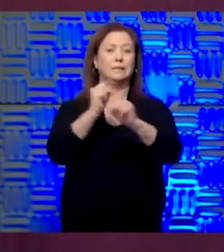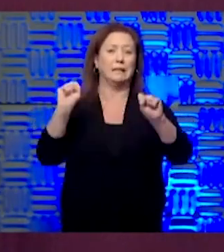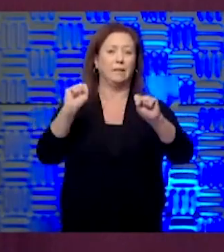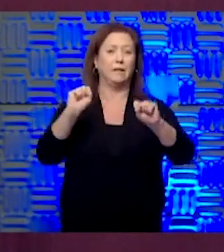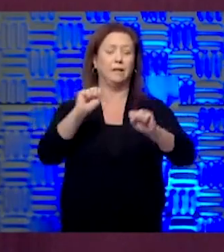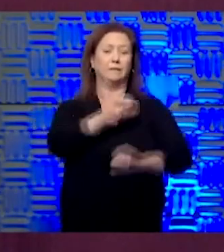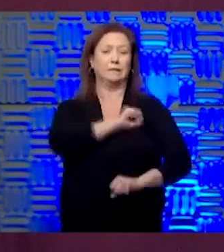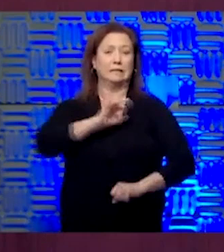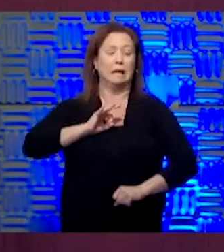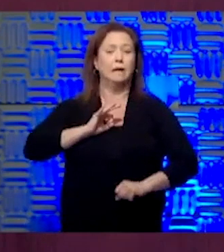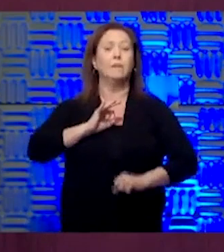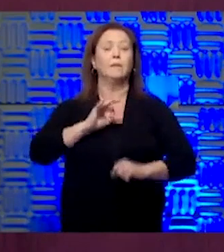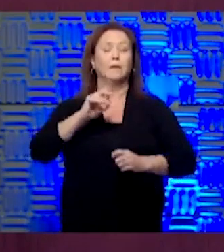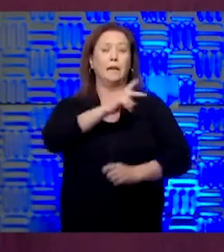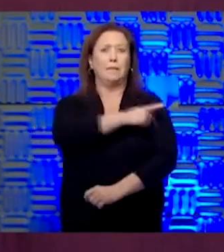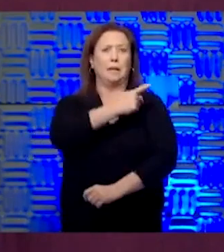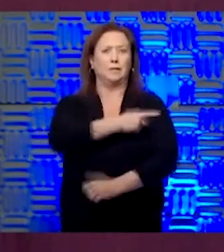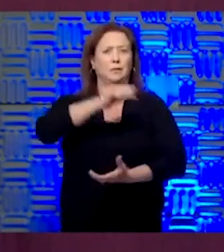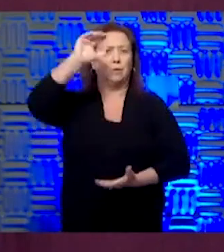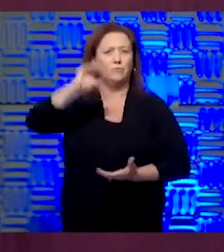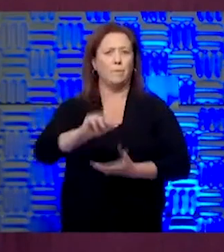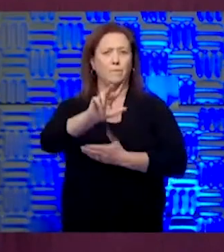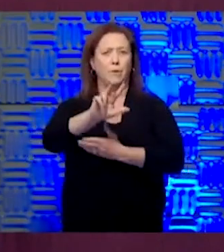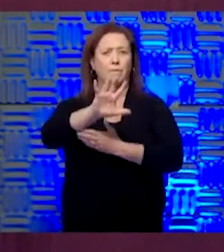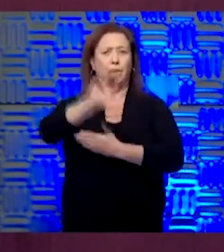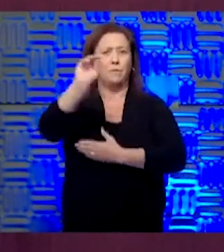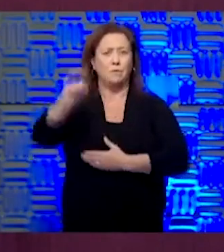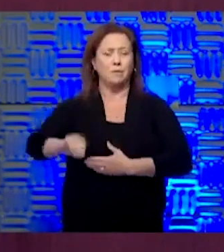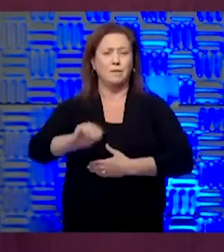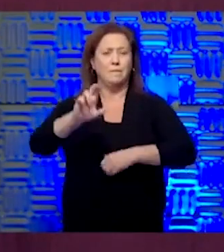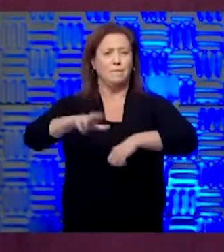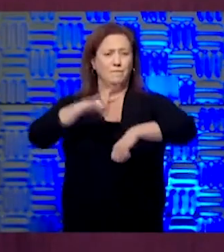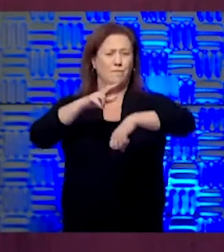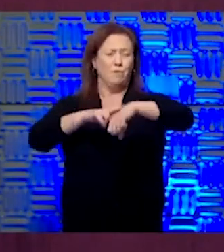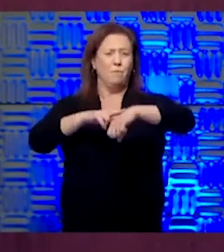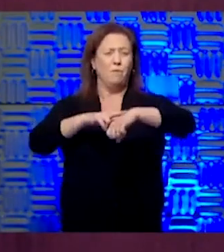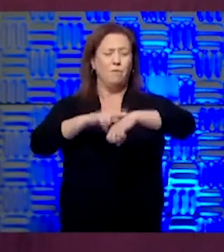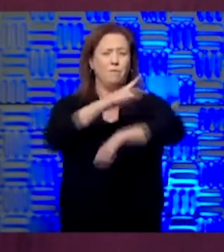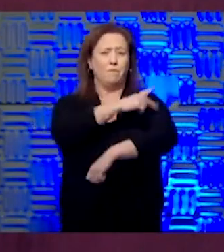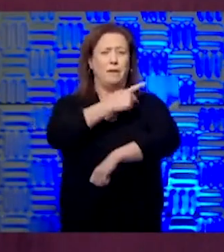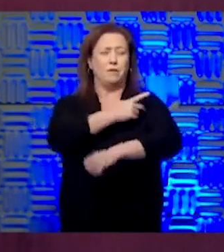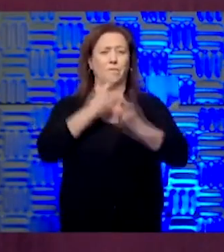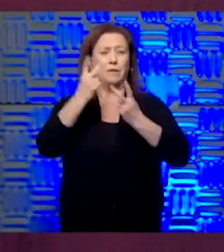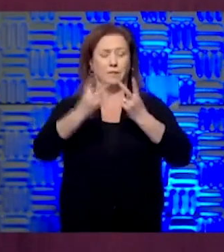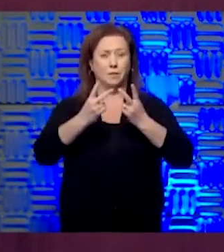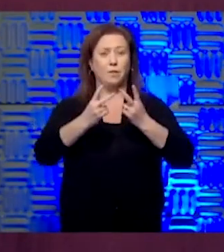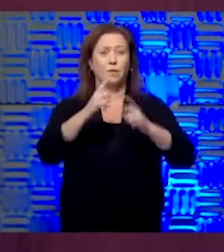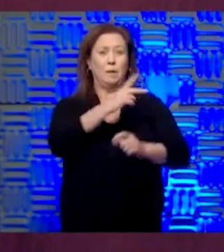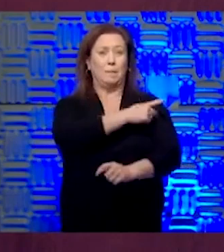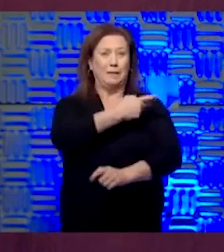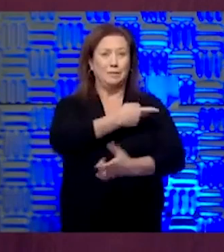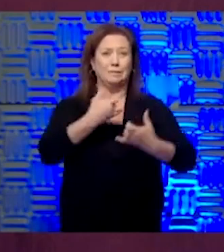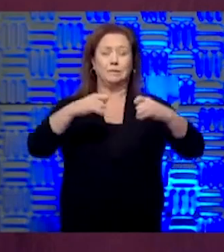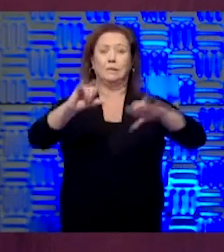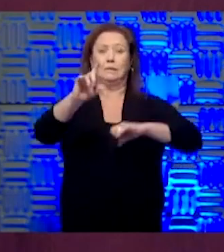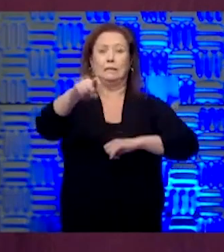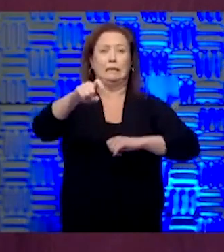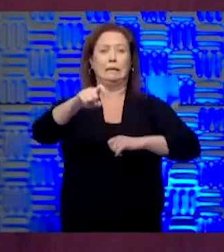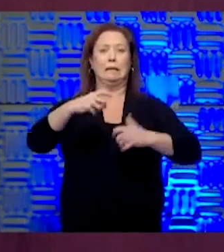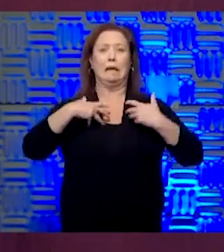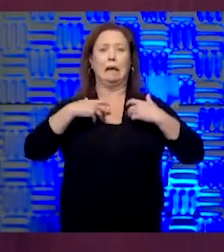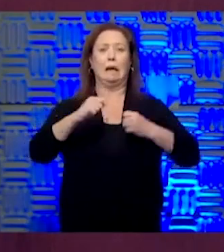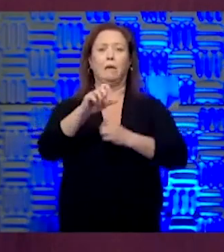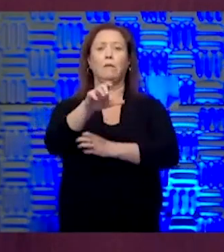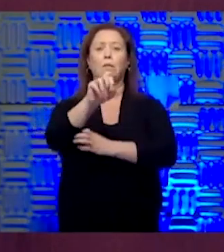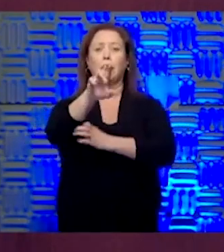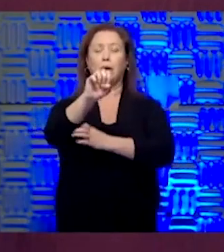safety. As a result of that, we dropped to about 35% of our normal visits. In doing so, we had a lot of patients who still needed some type of health care, and